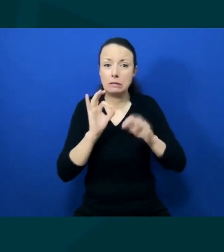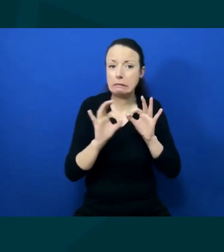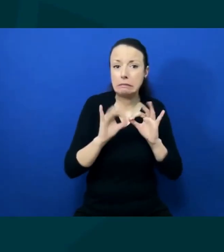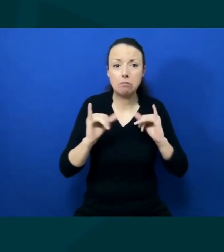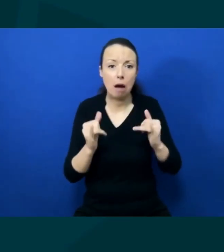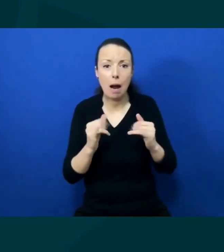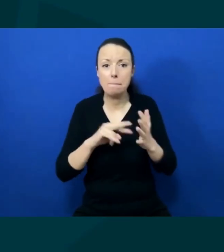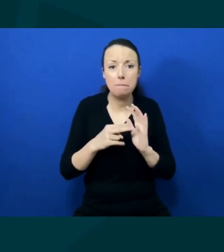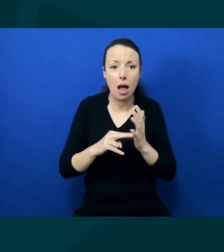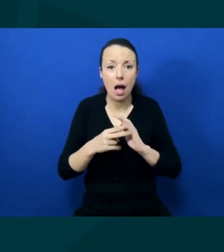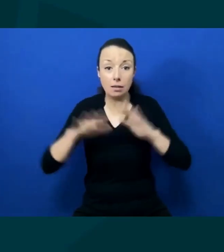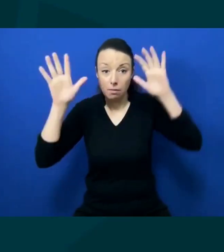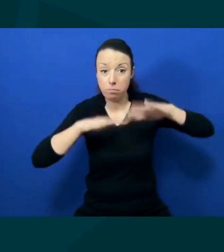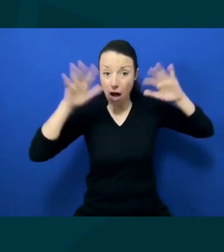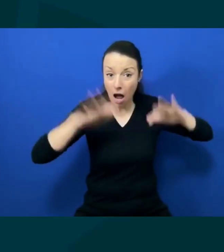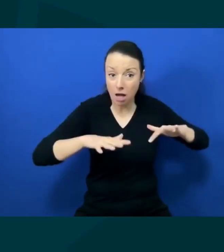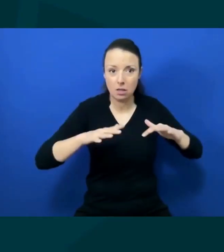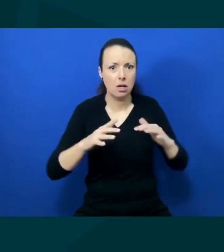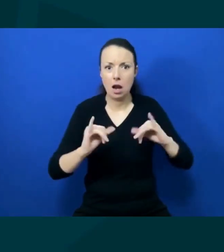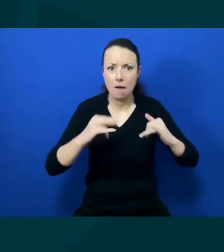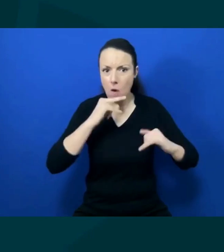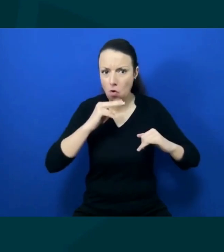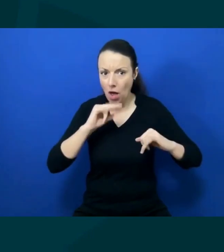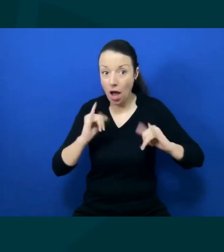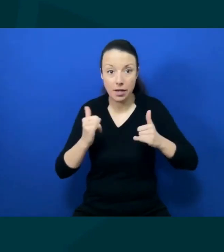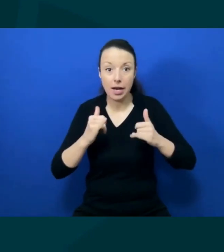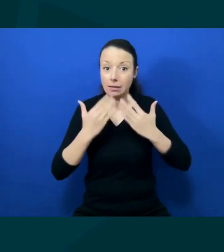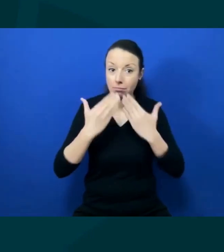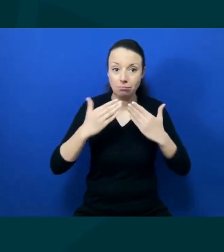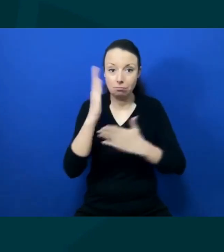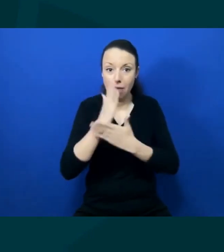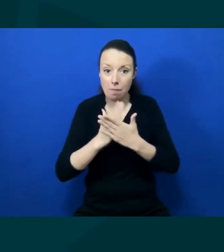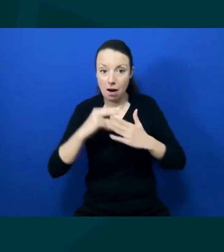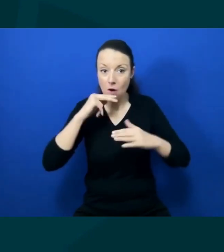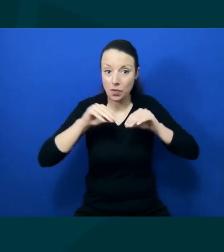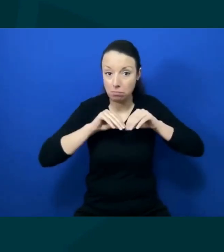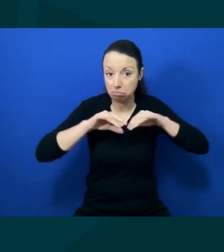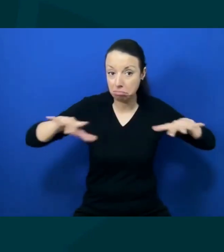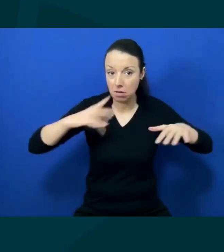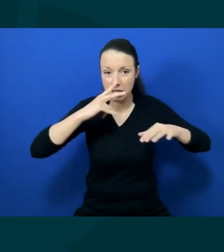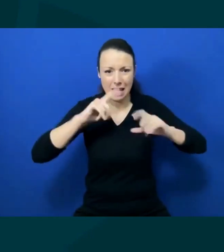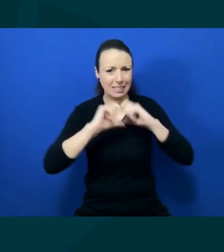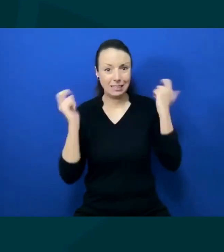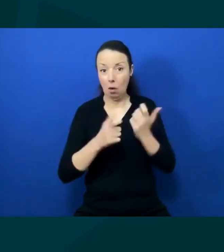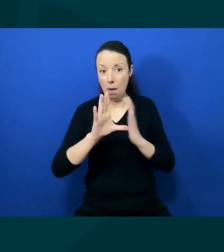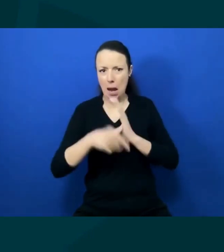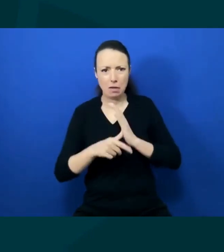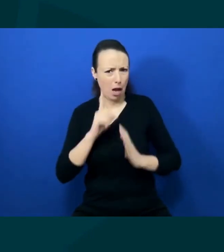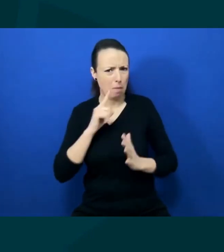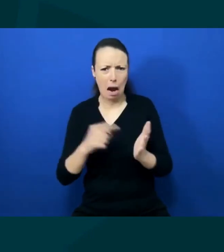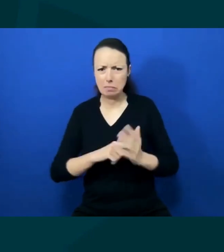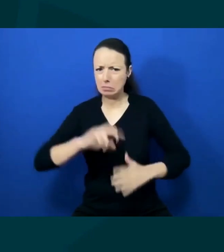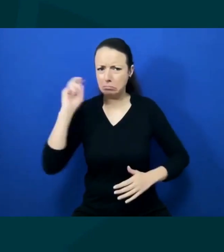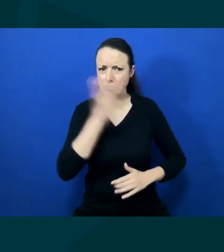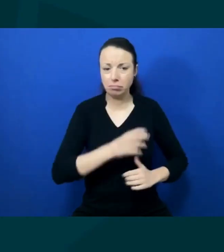these larger precipitations are prognosed, elaborated, and how it affects the entire